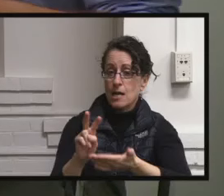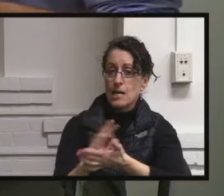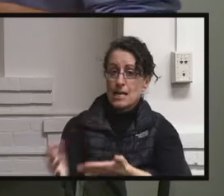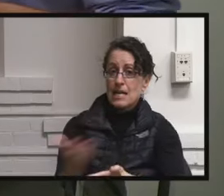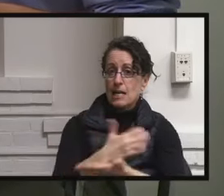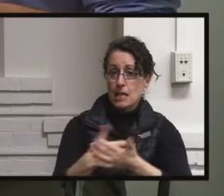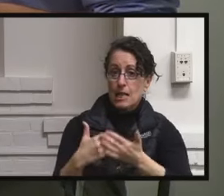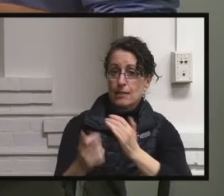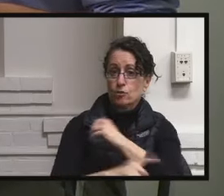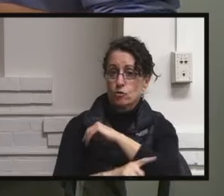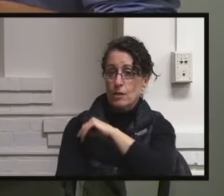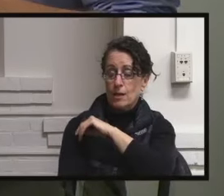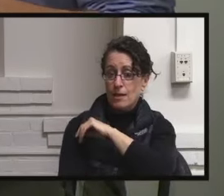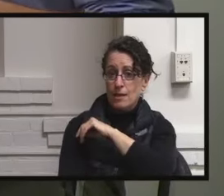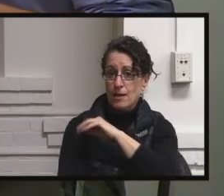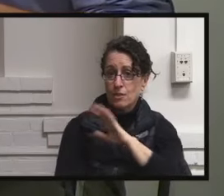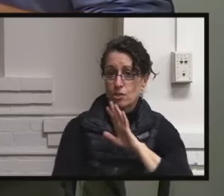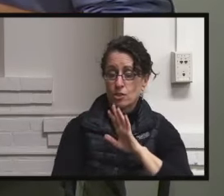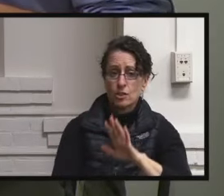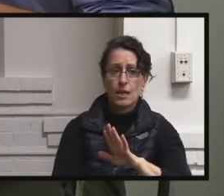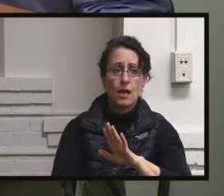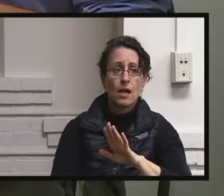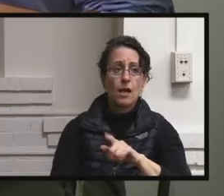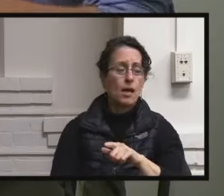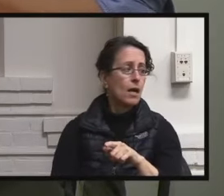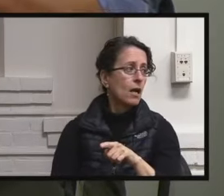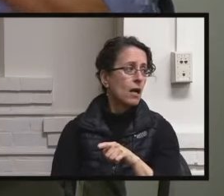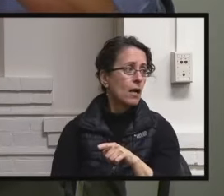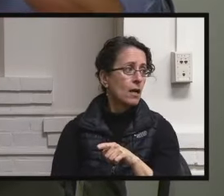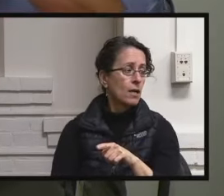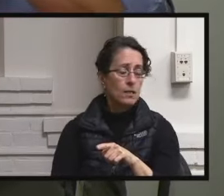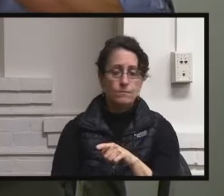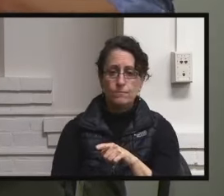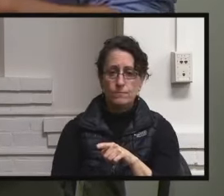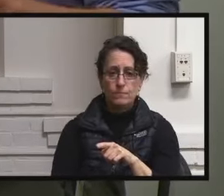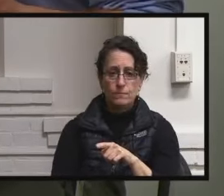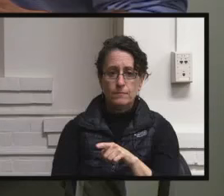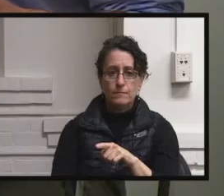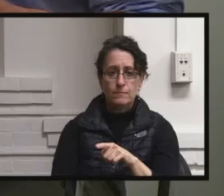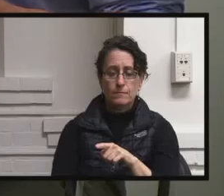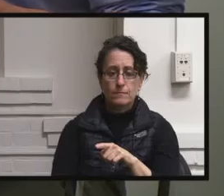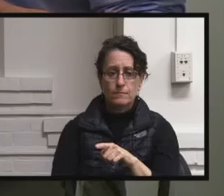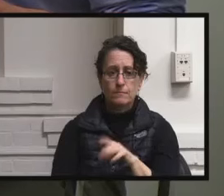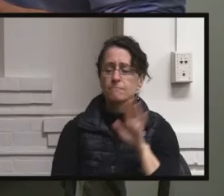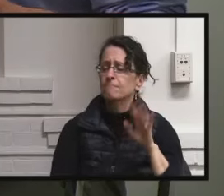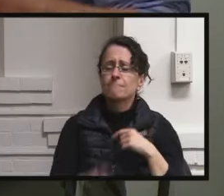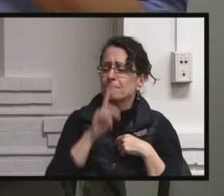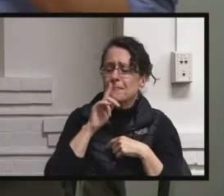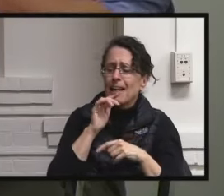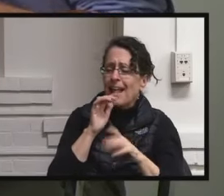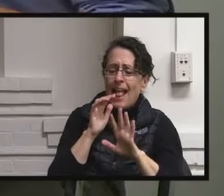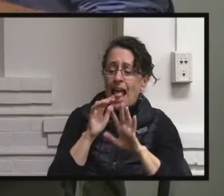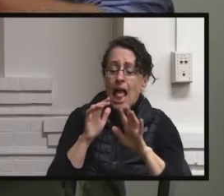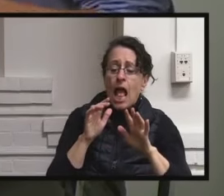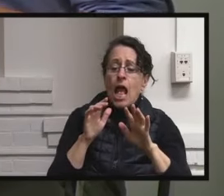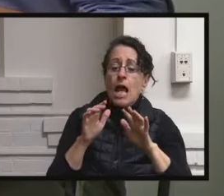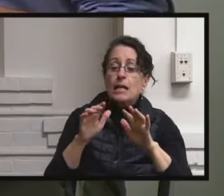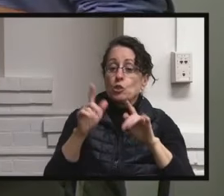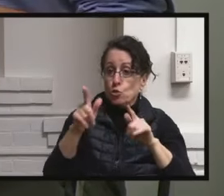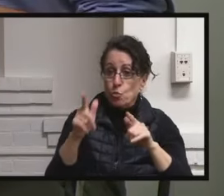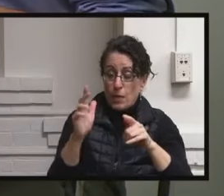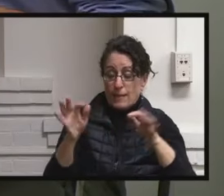is independent of any decision the board makes with respect to the district or with recycling. Right. So that this is